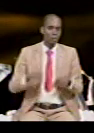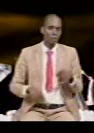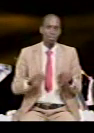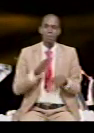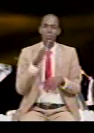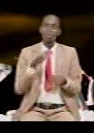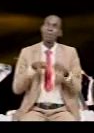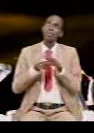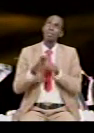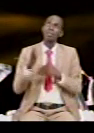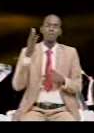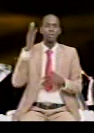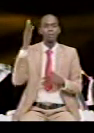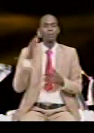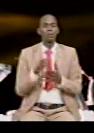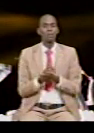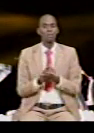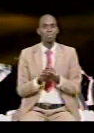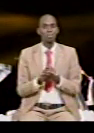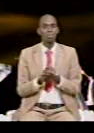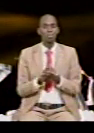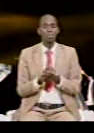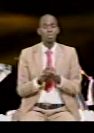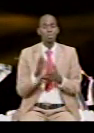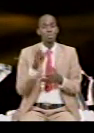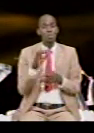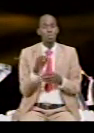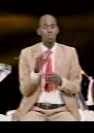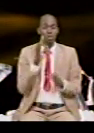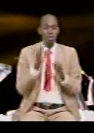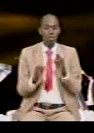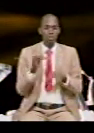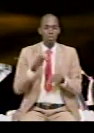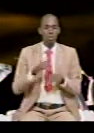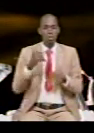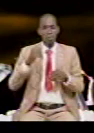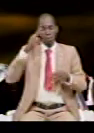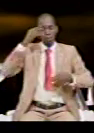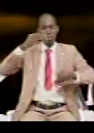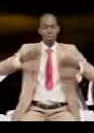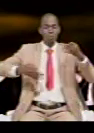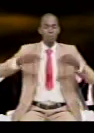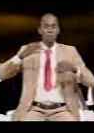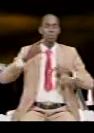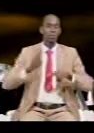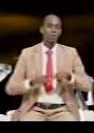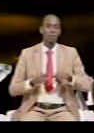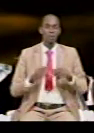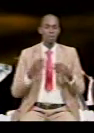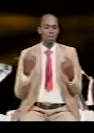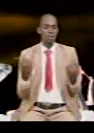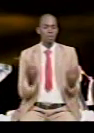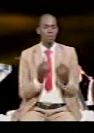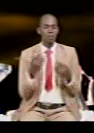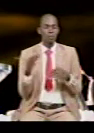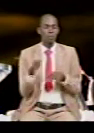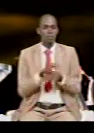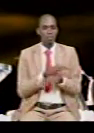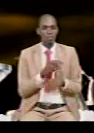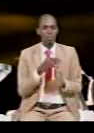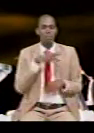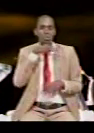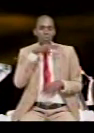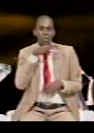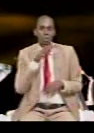there. So if at the judgment bar sinful spots your